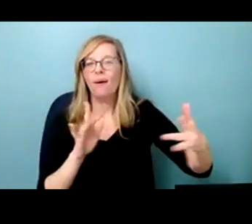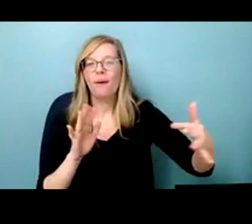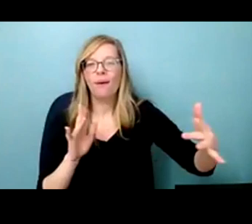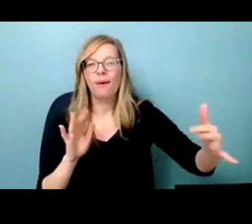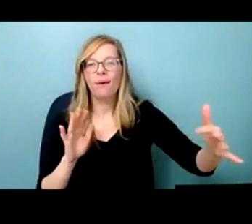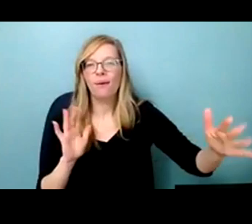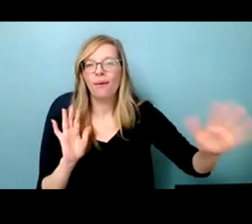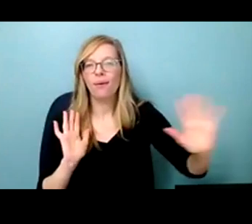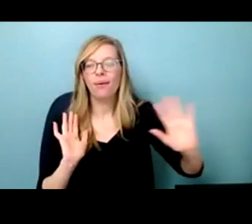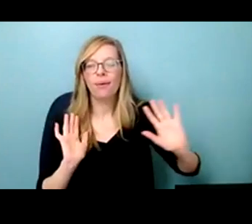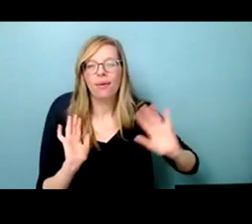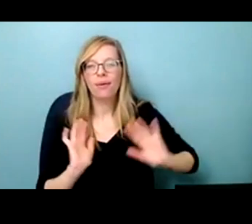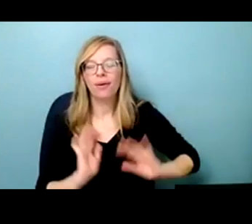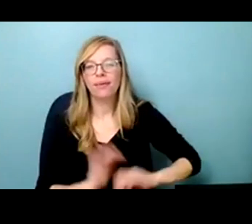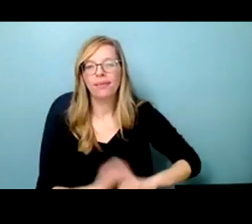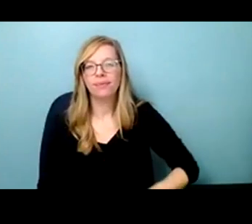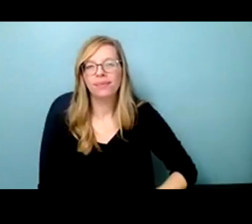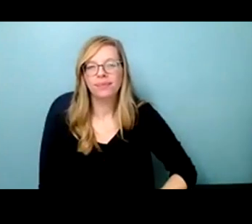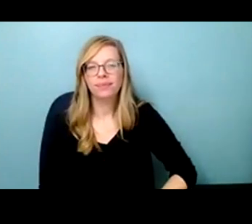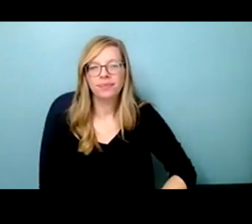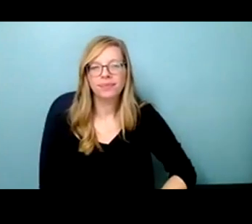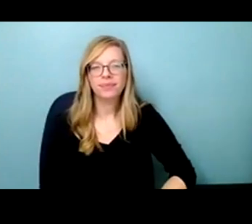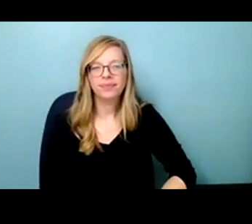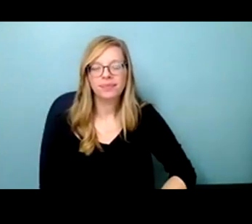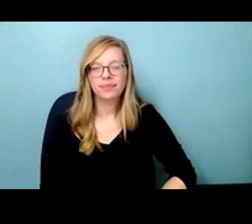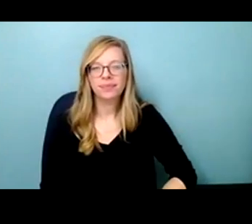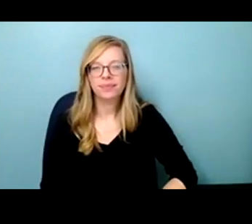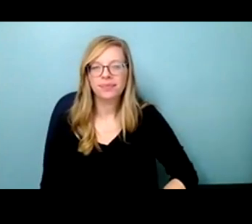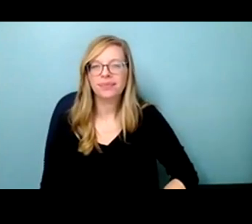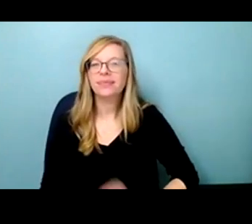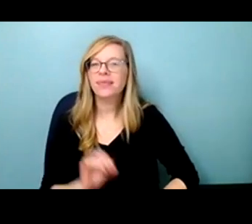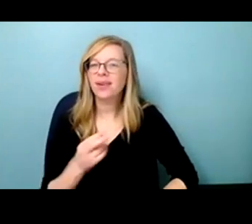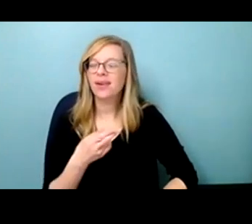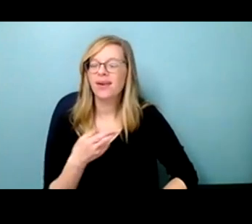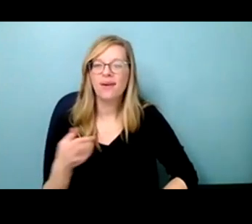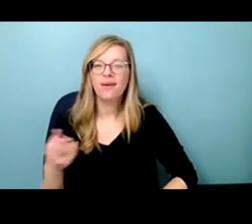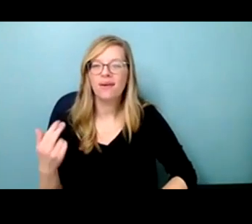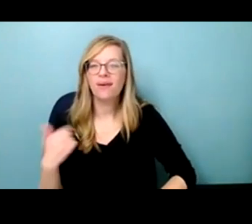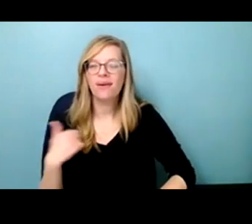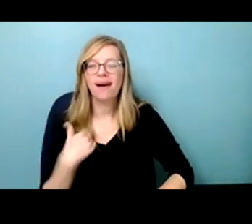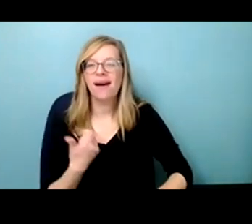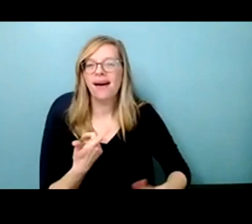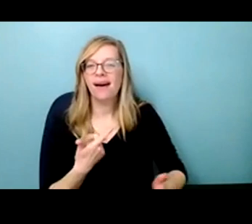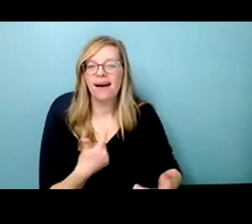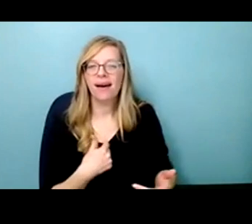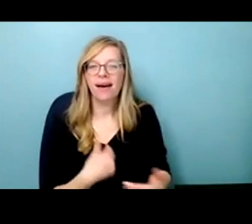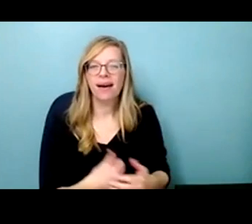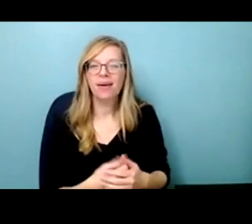Oh,